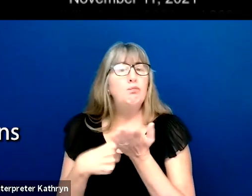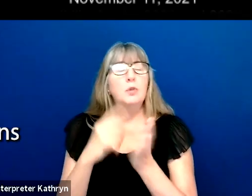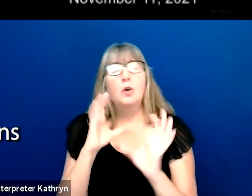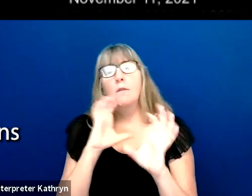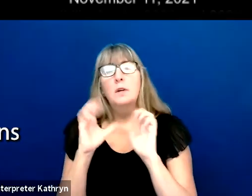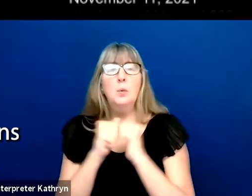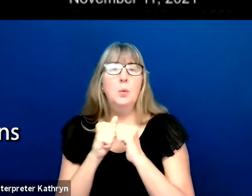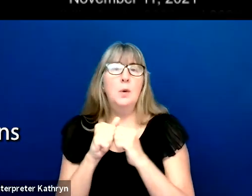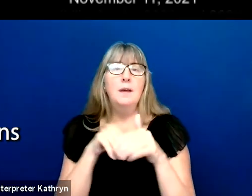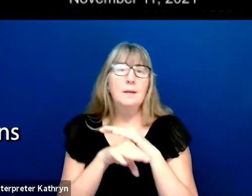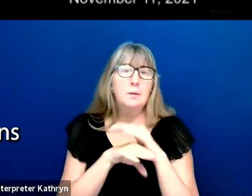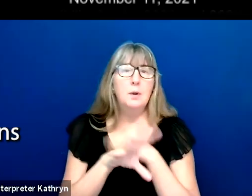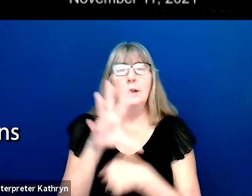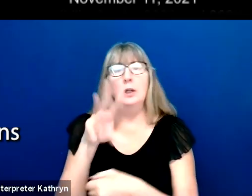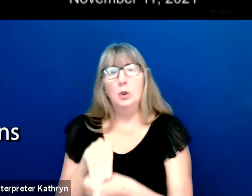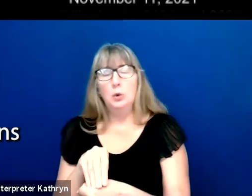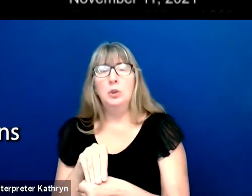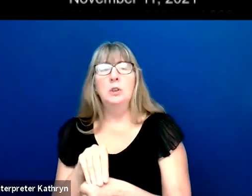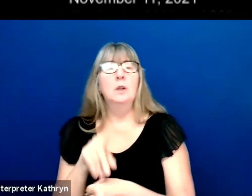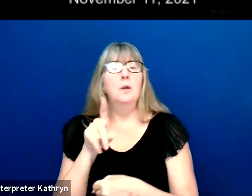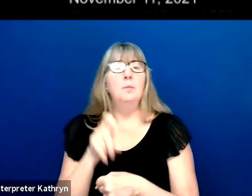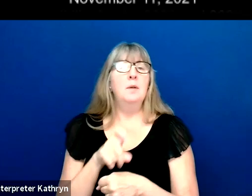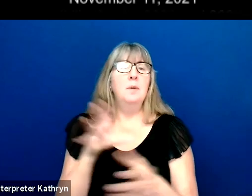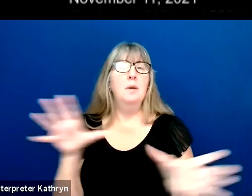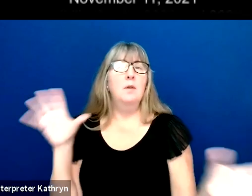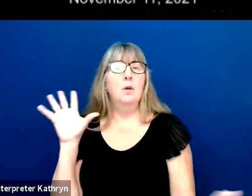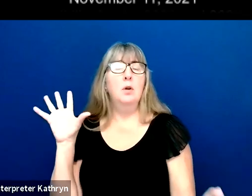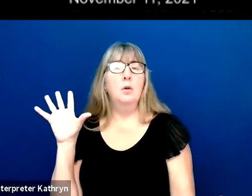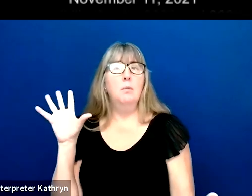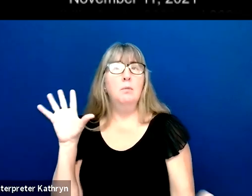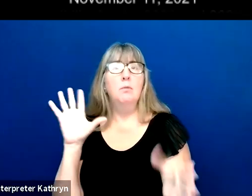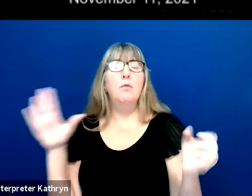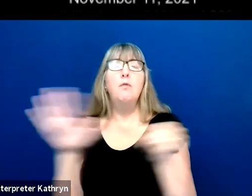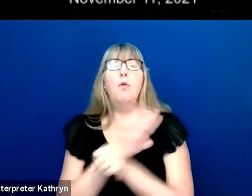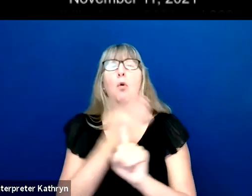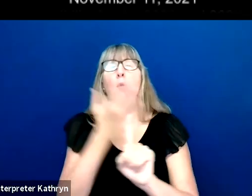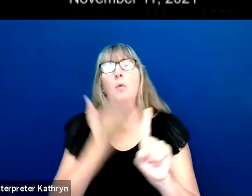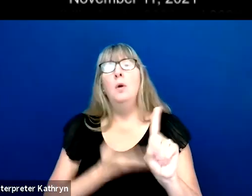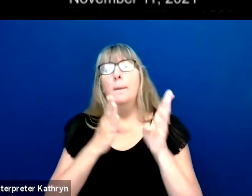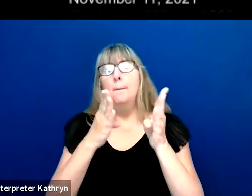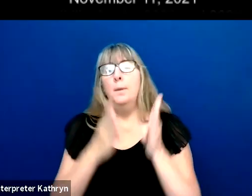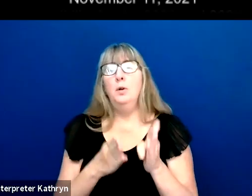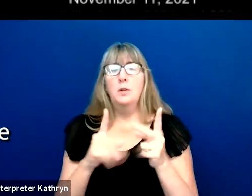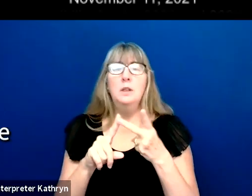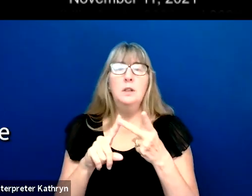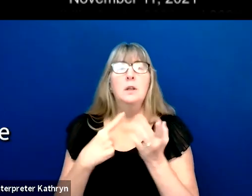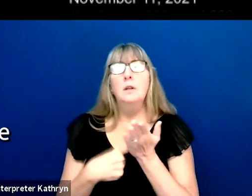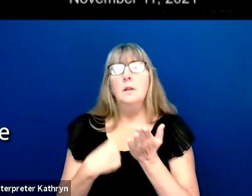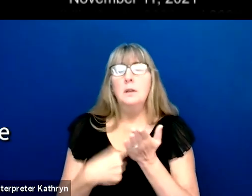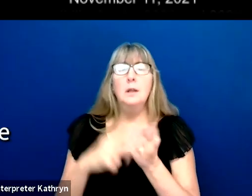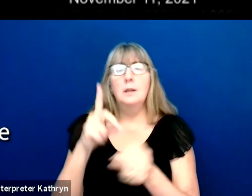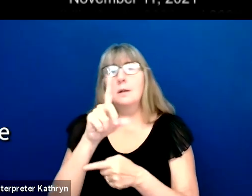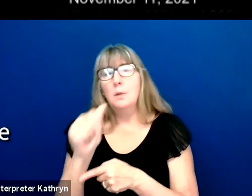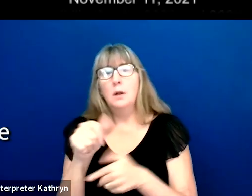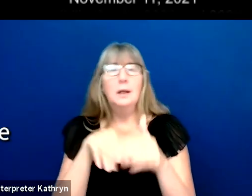with conversations around the totality of us as people. It has to do with conversations around disability and accessibility generally, and